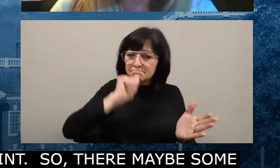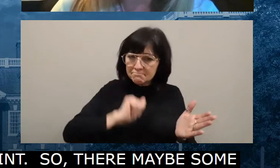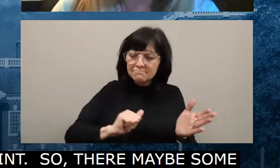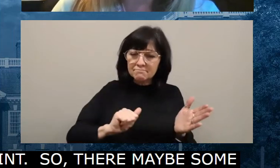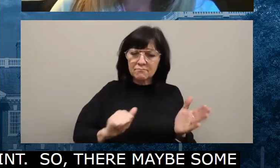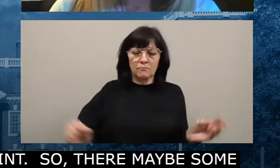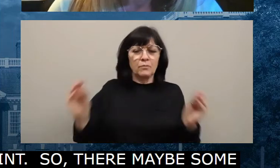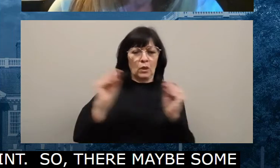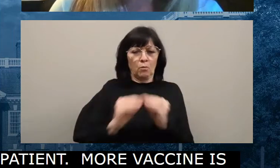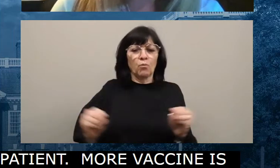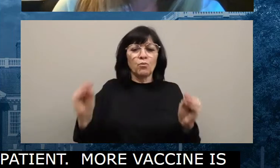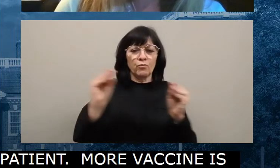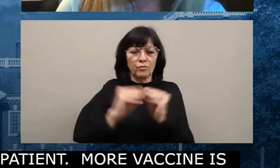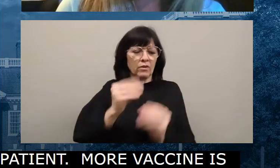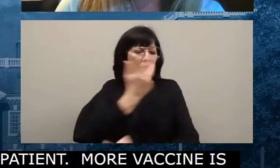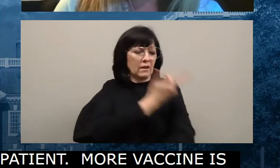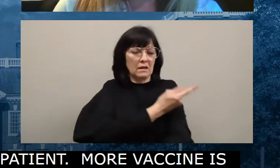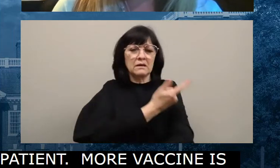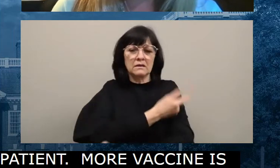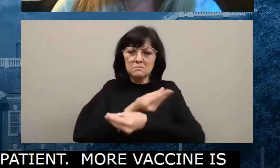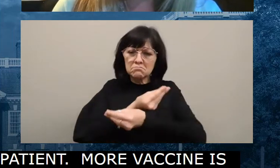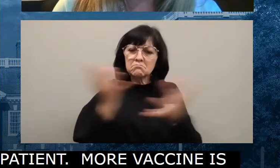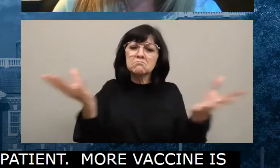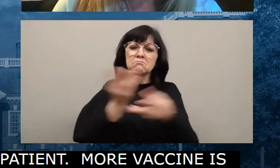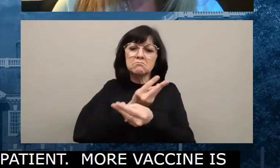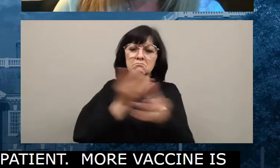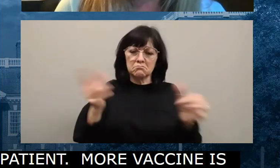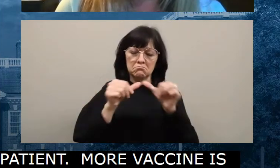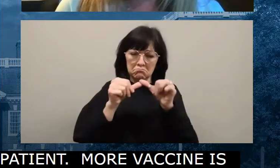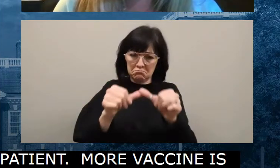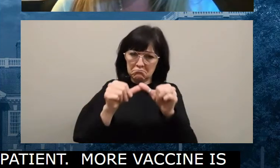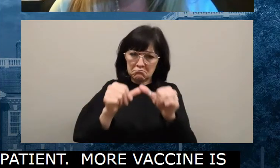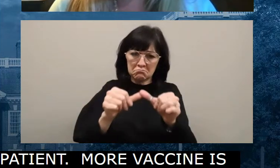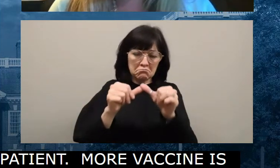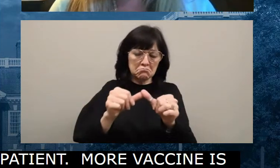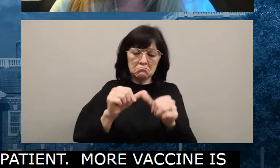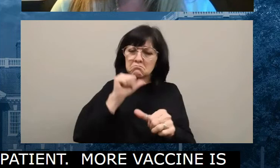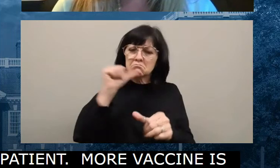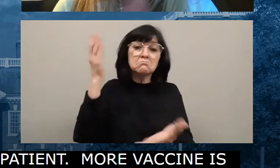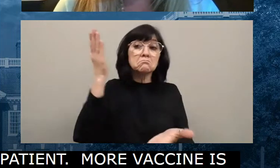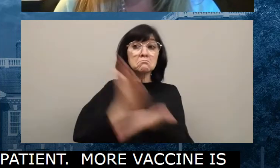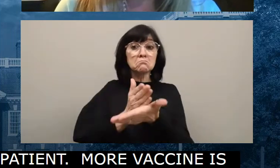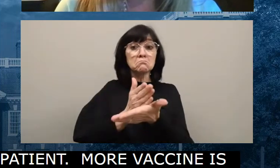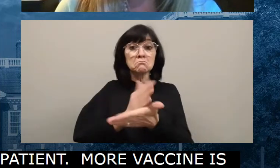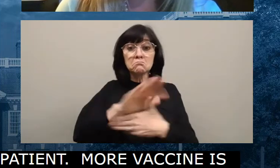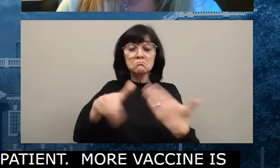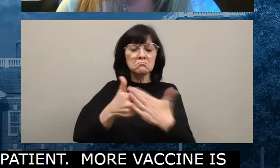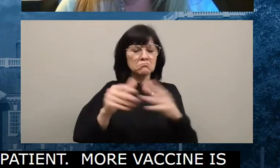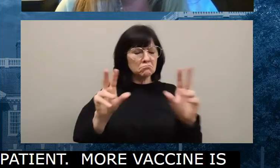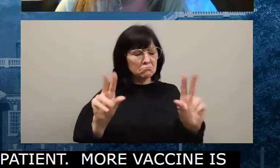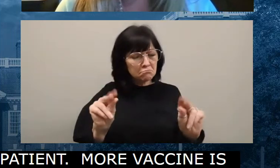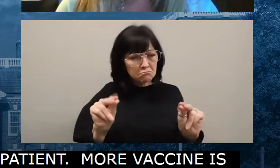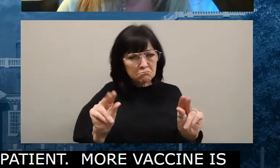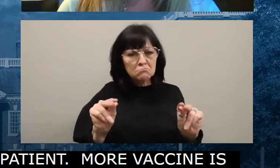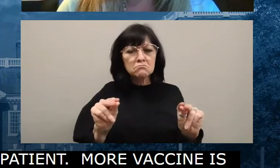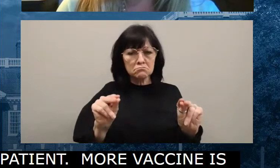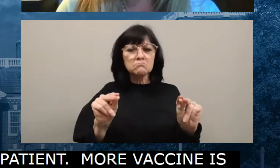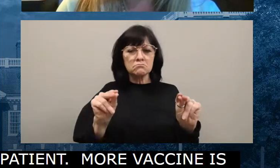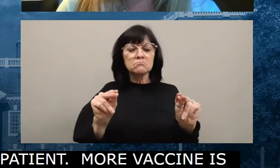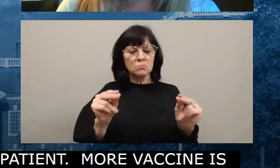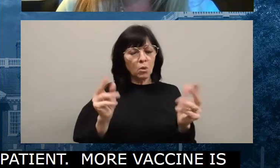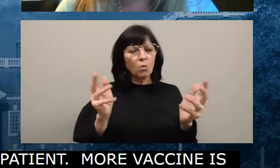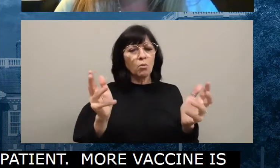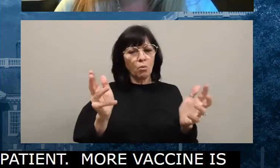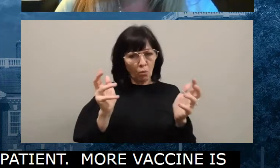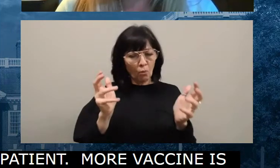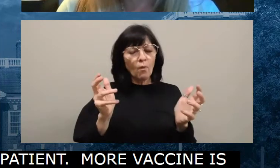of the time. And not having J&J to administer will impact our ability to carry out plans for the larger vaccination